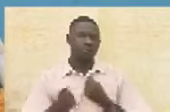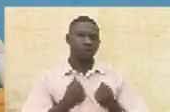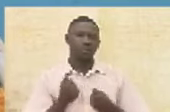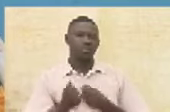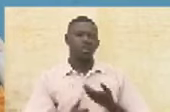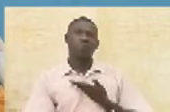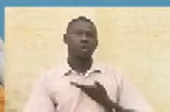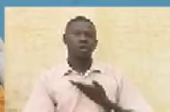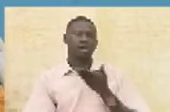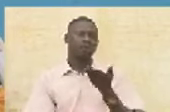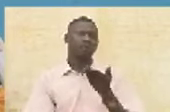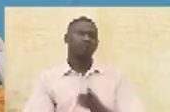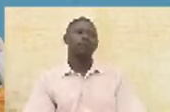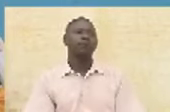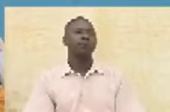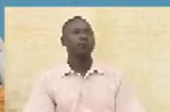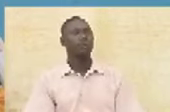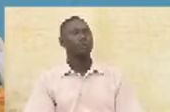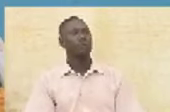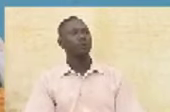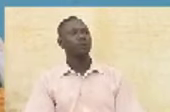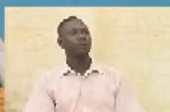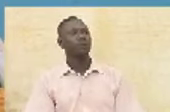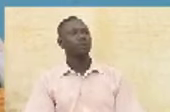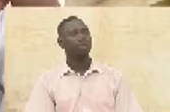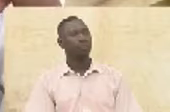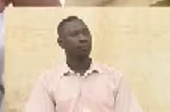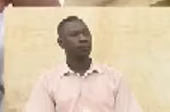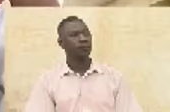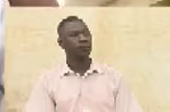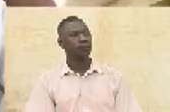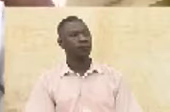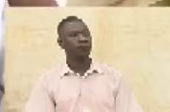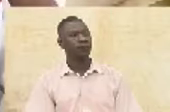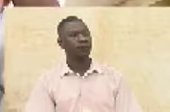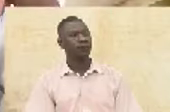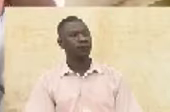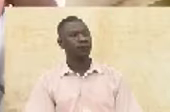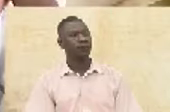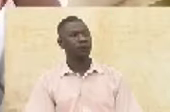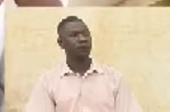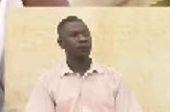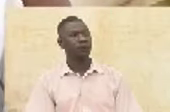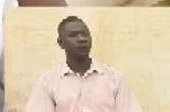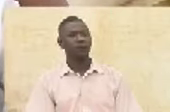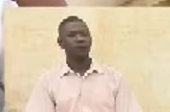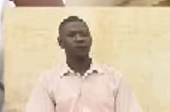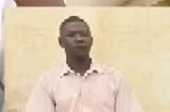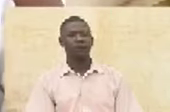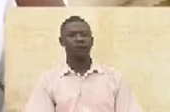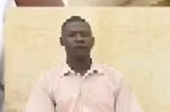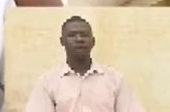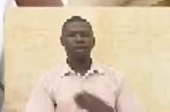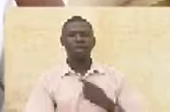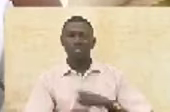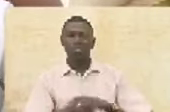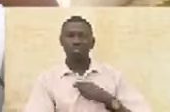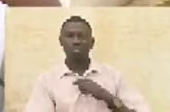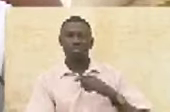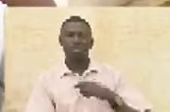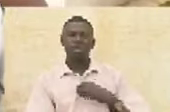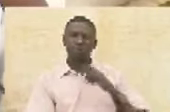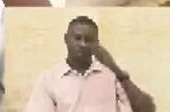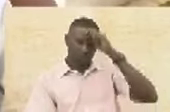ibe hakedan la fana ye haketu ye bata men taki kale bi tuddo nañ ko ako fo dindingu ñing